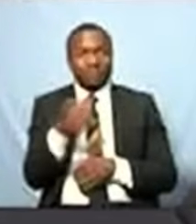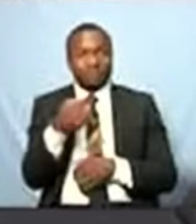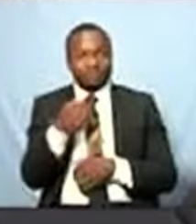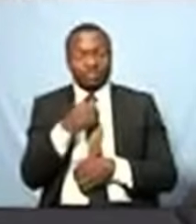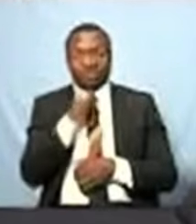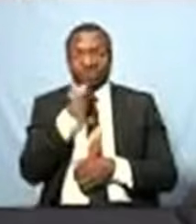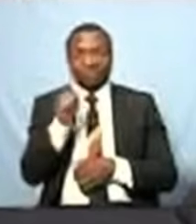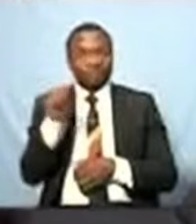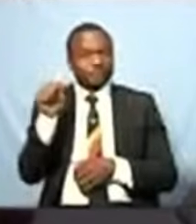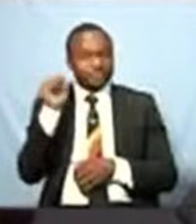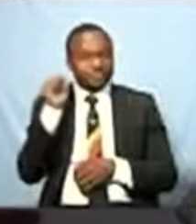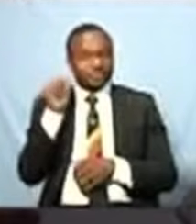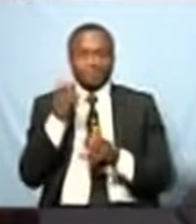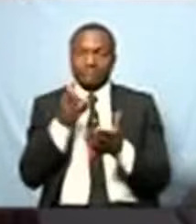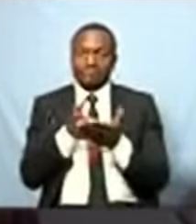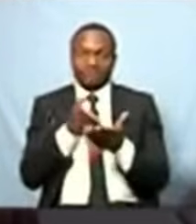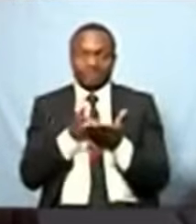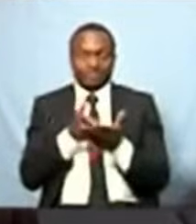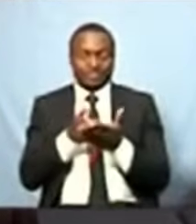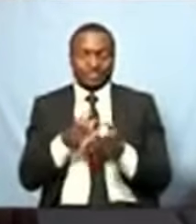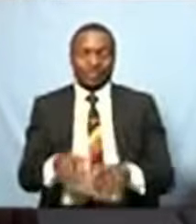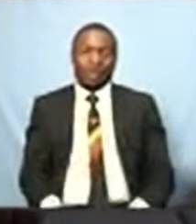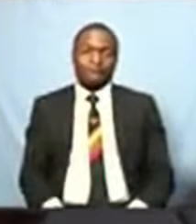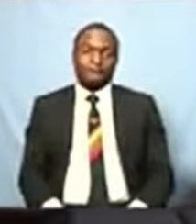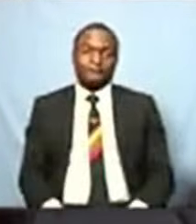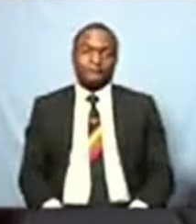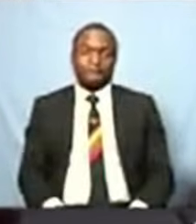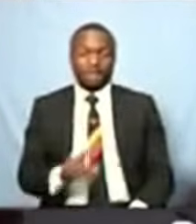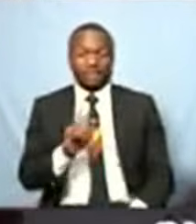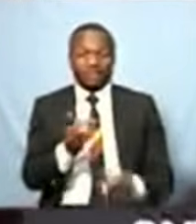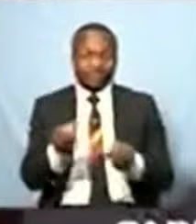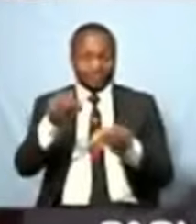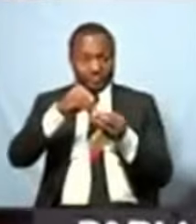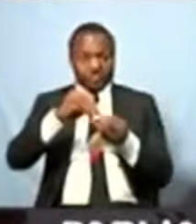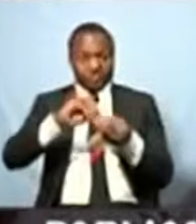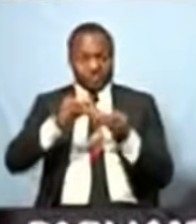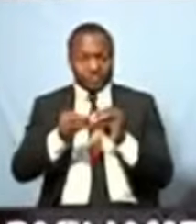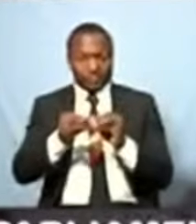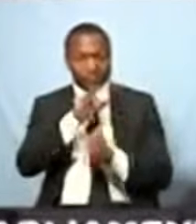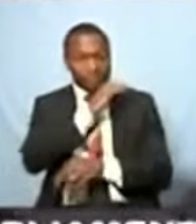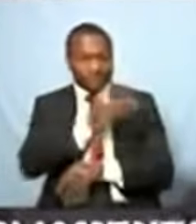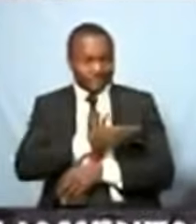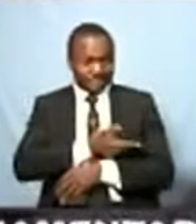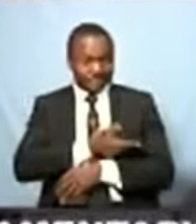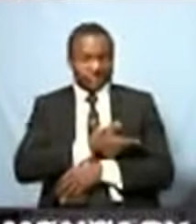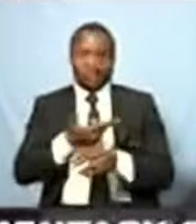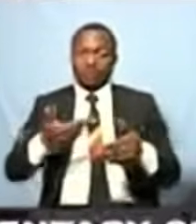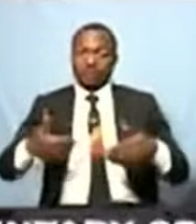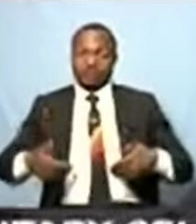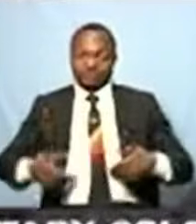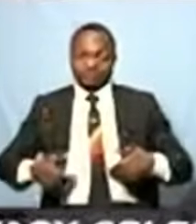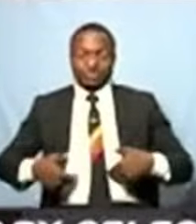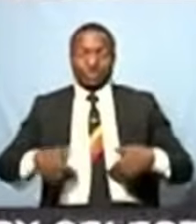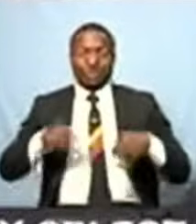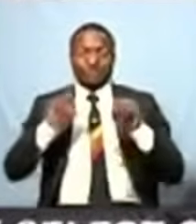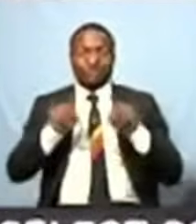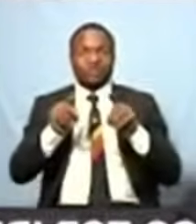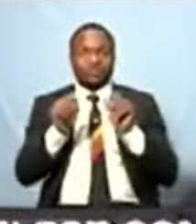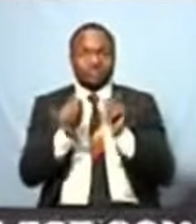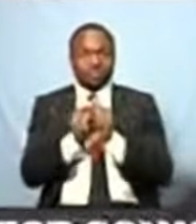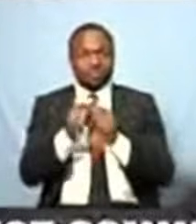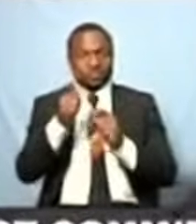not opposed to the affirmative action that increases the number of women, youth, and persons